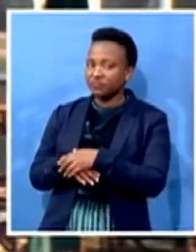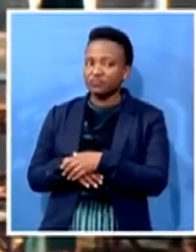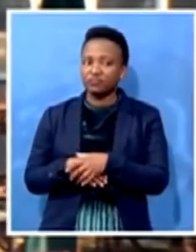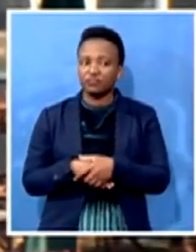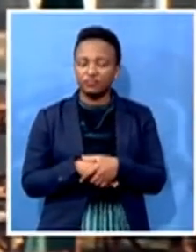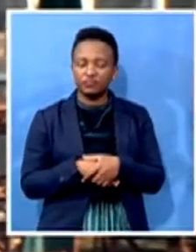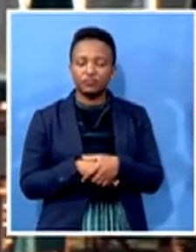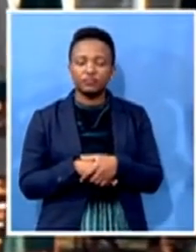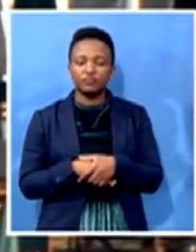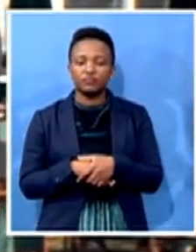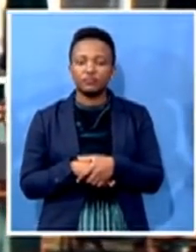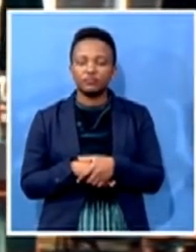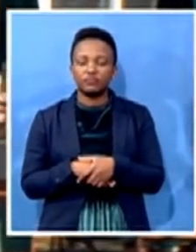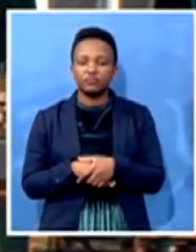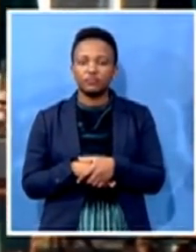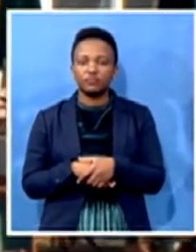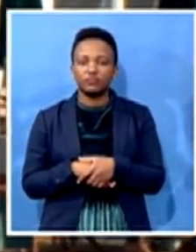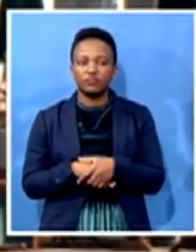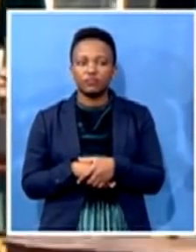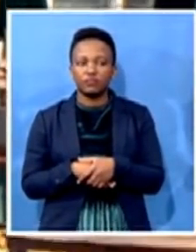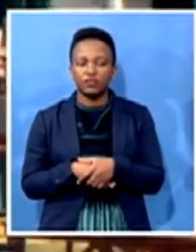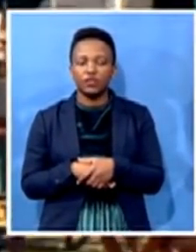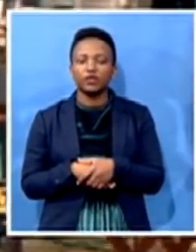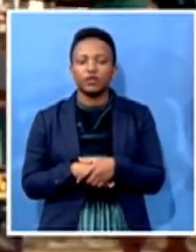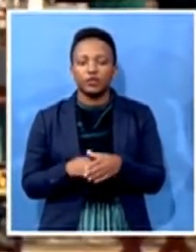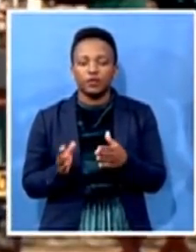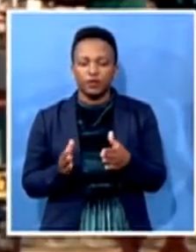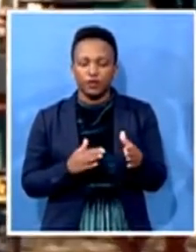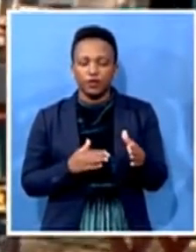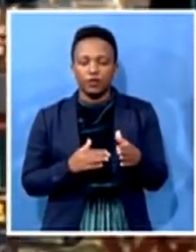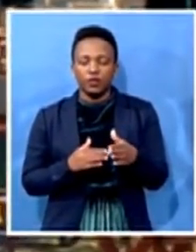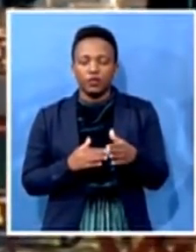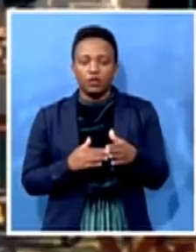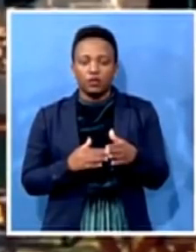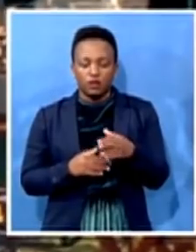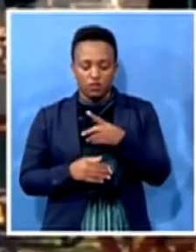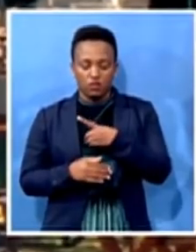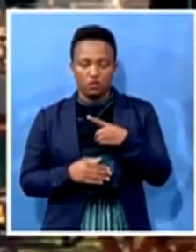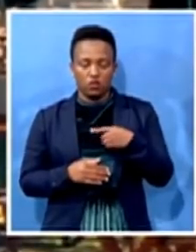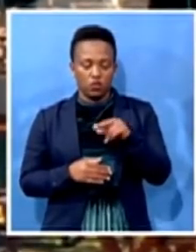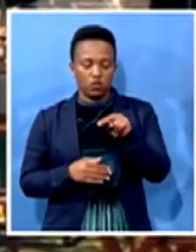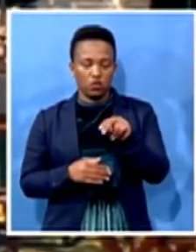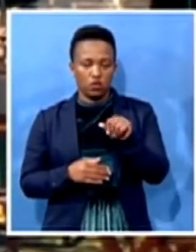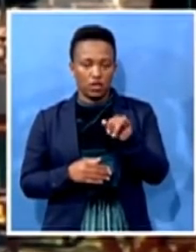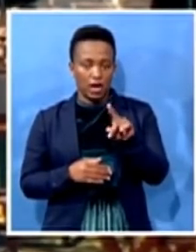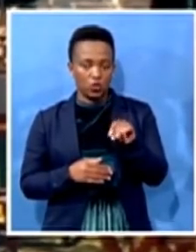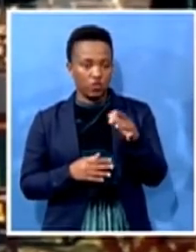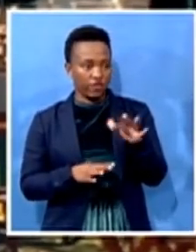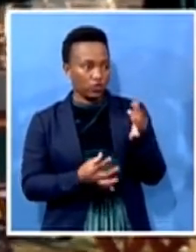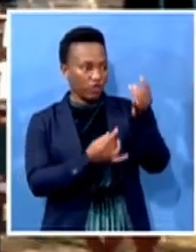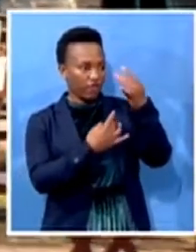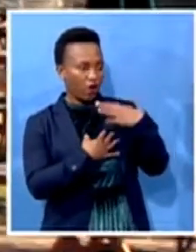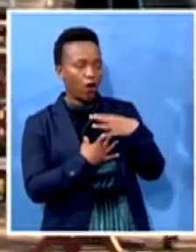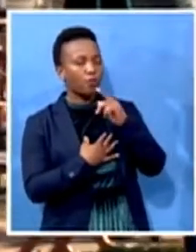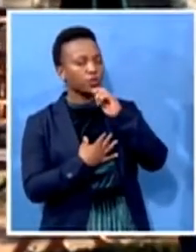Naidu that there was a patient who passed on here 2 weeks ago. It was a 56-year-old